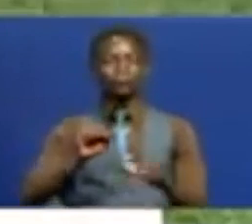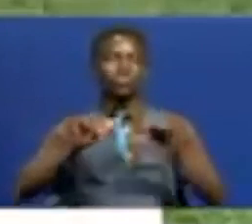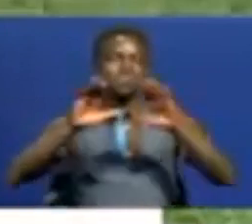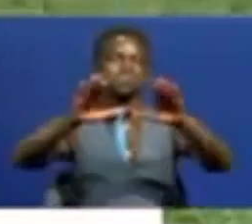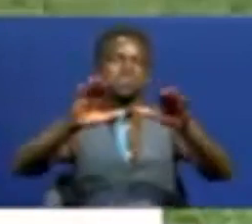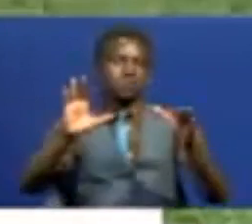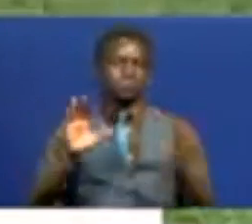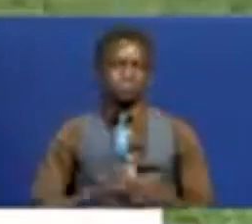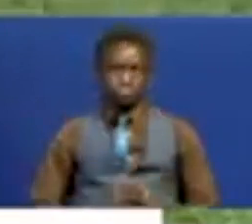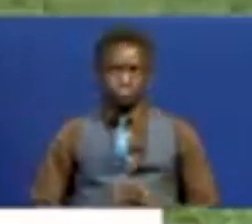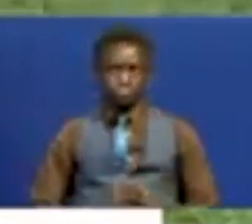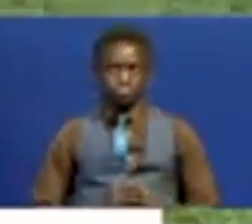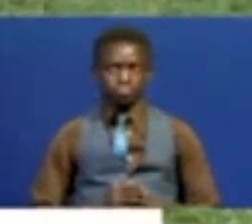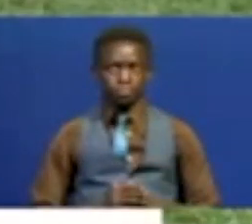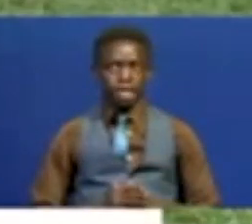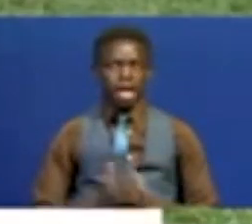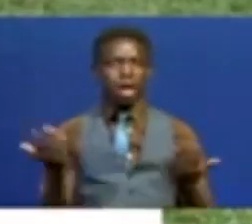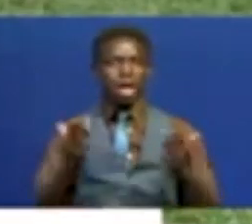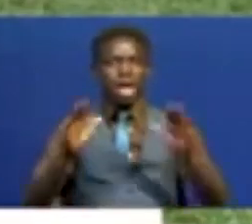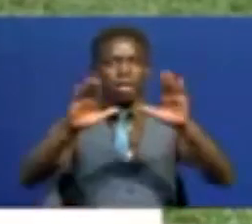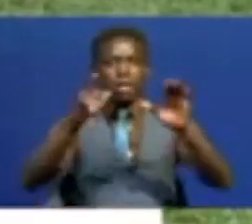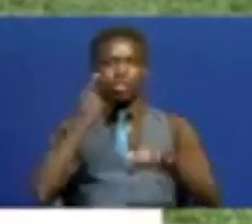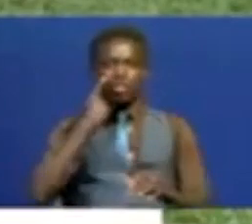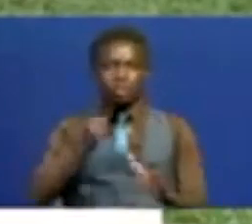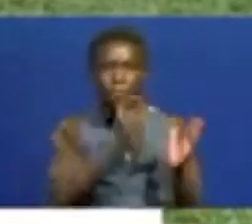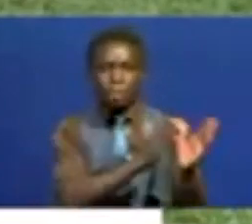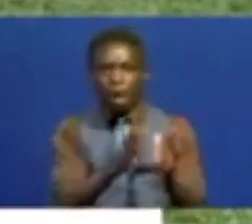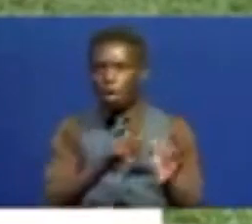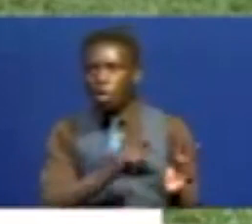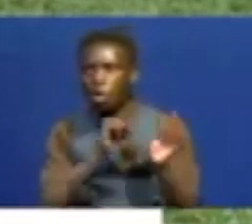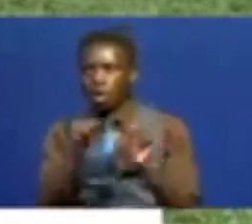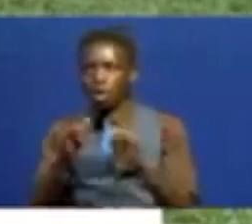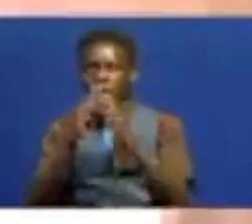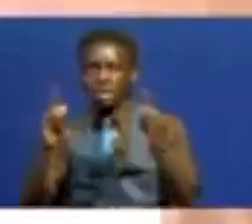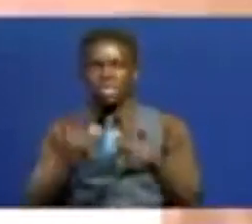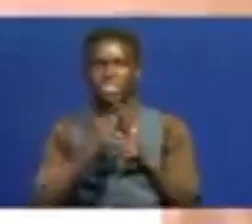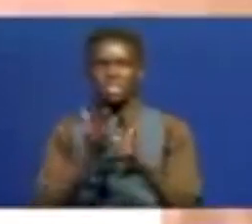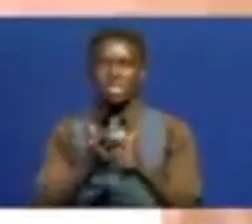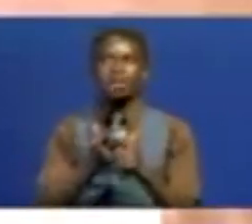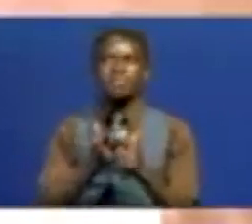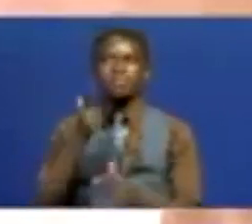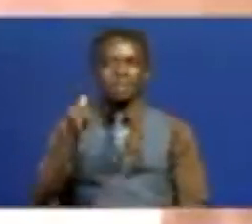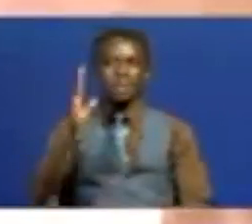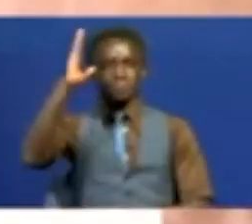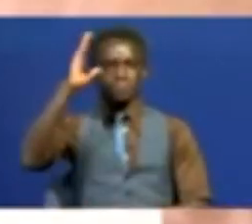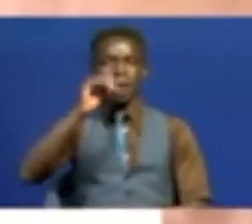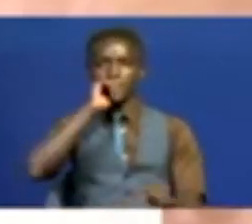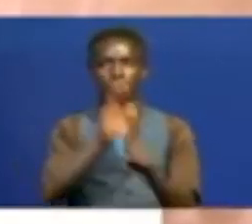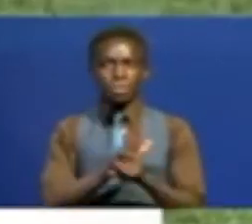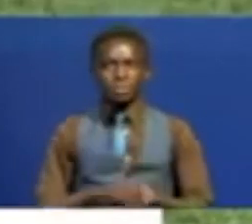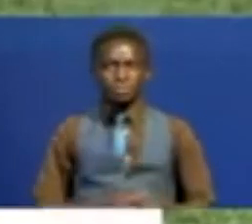There was a part of the coronation where he goes into this tent and makes his solemn vows. The things which I have here